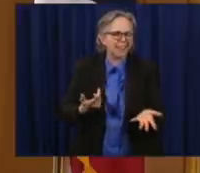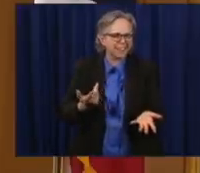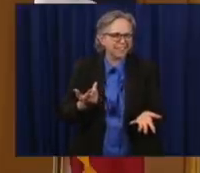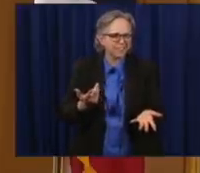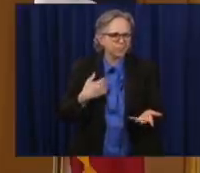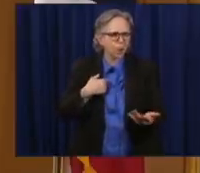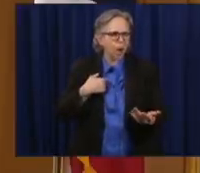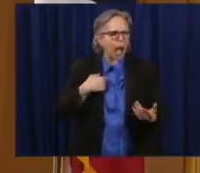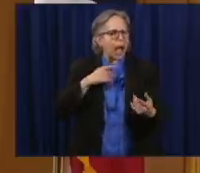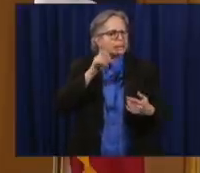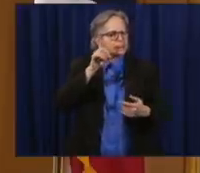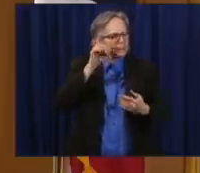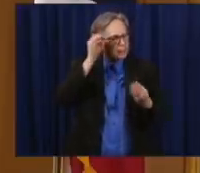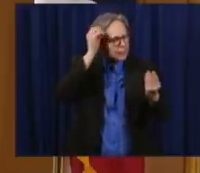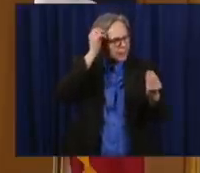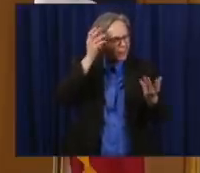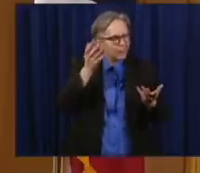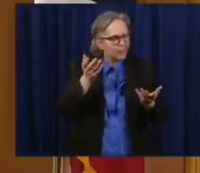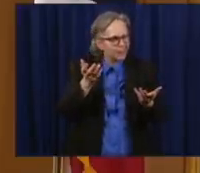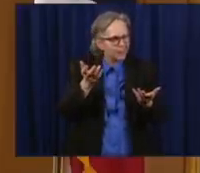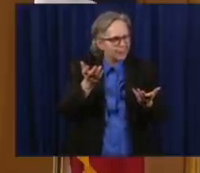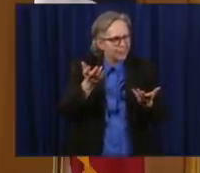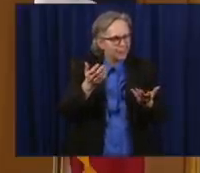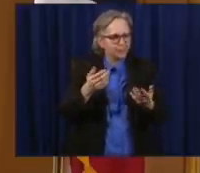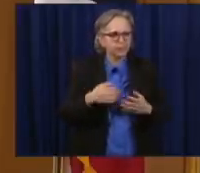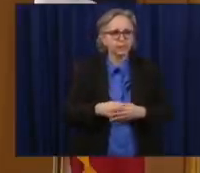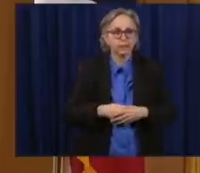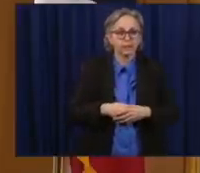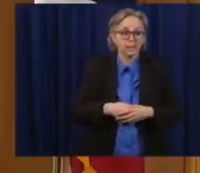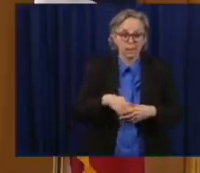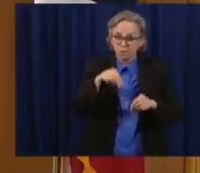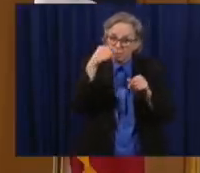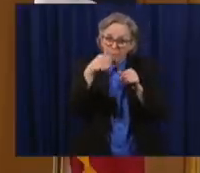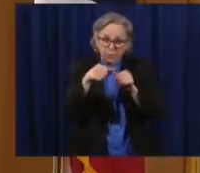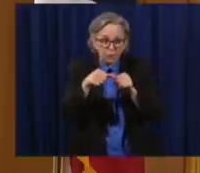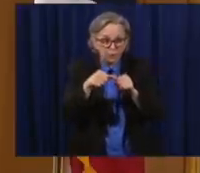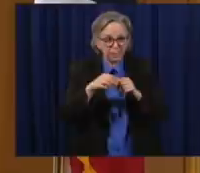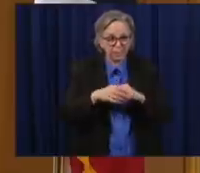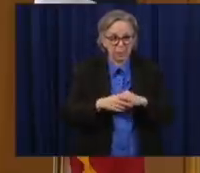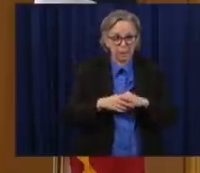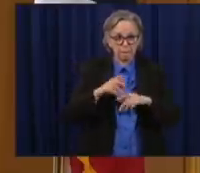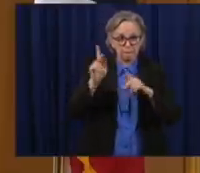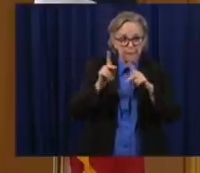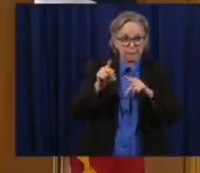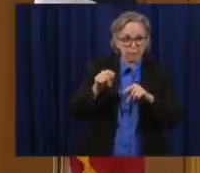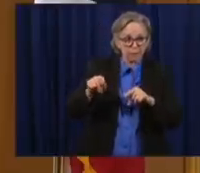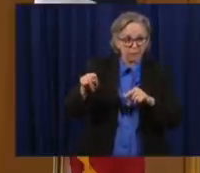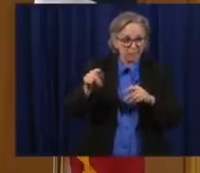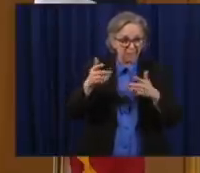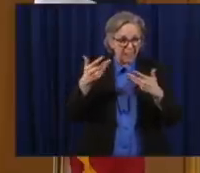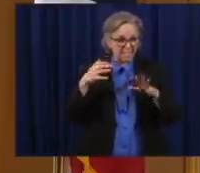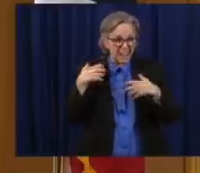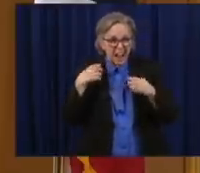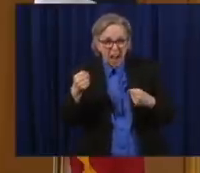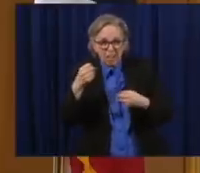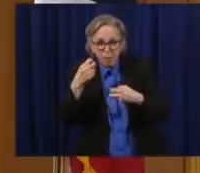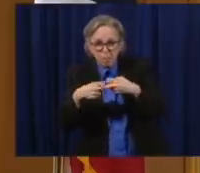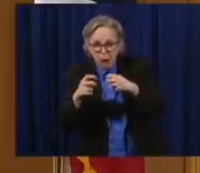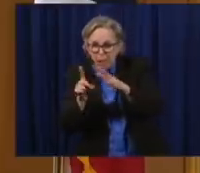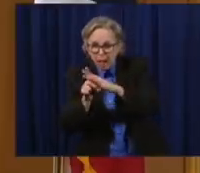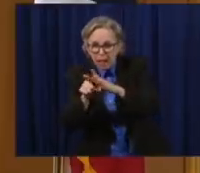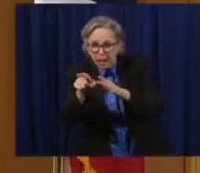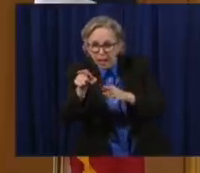I said before that we were looking at people who had medical problems. We have an